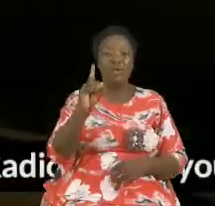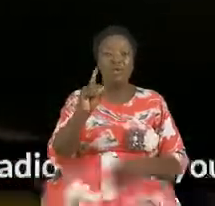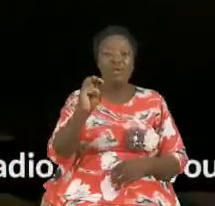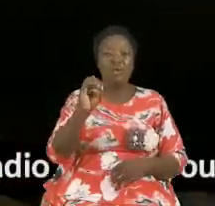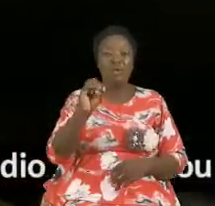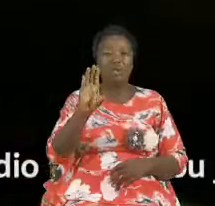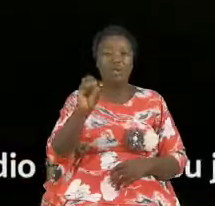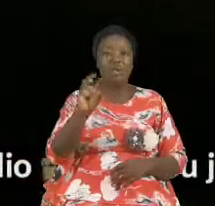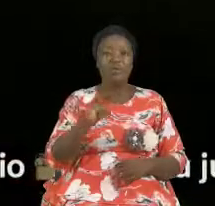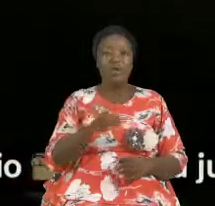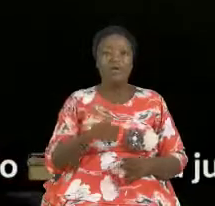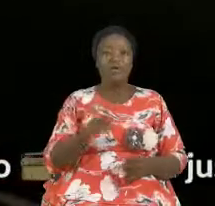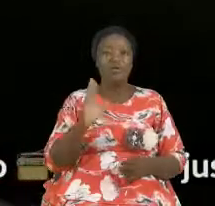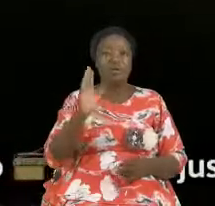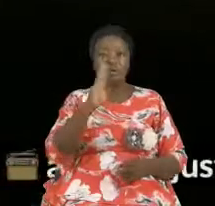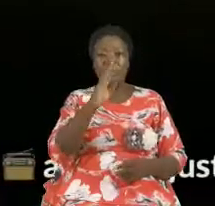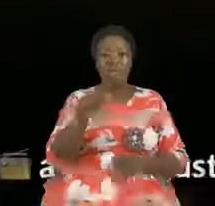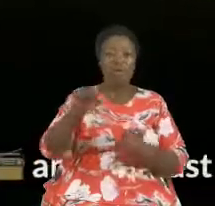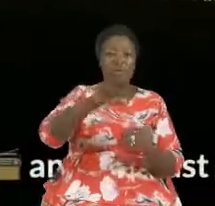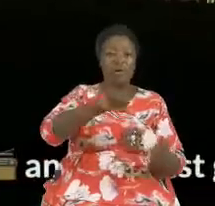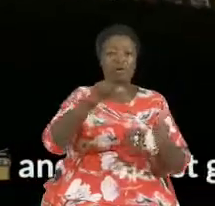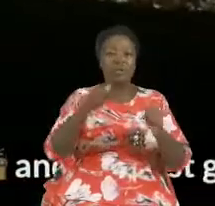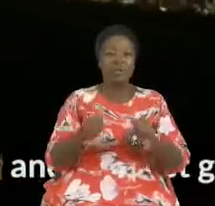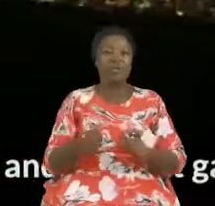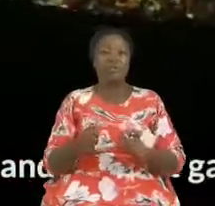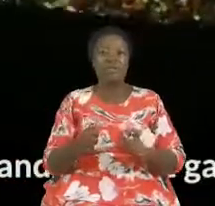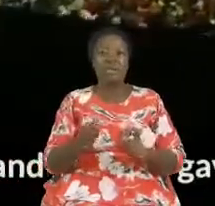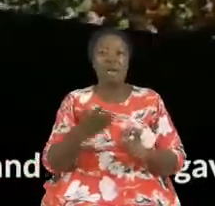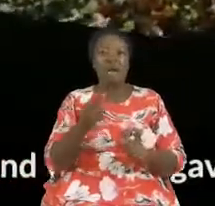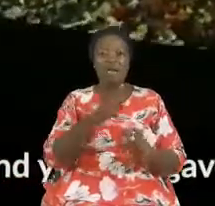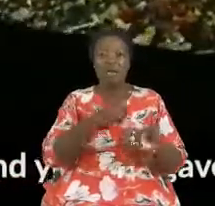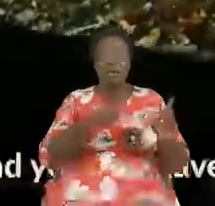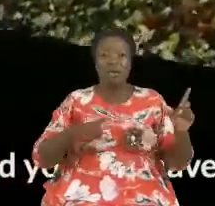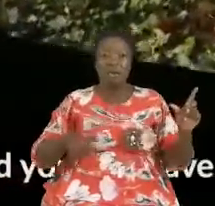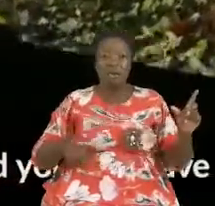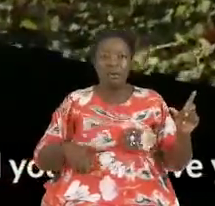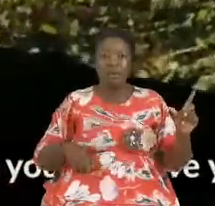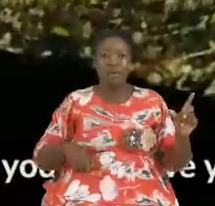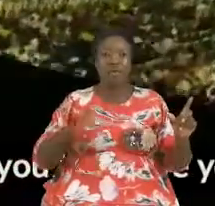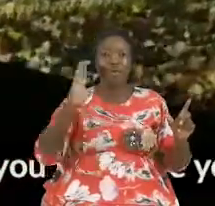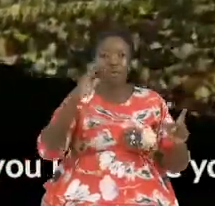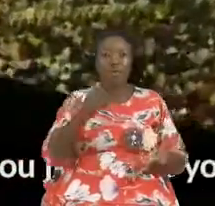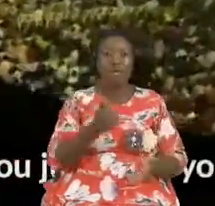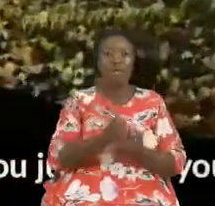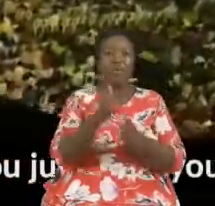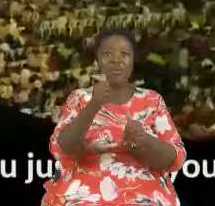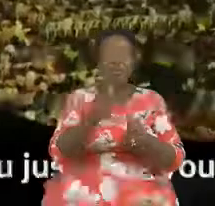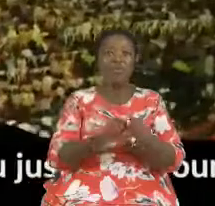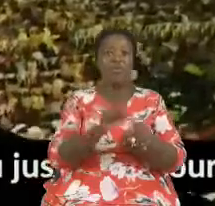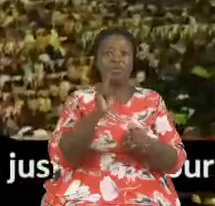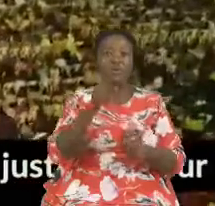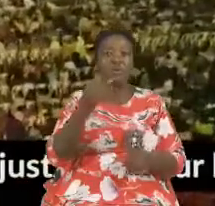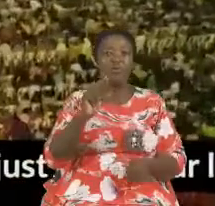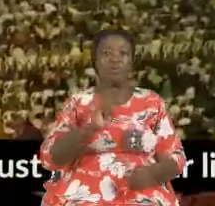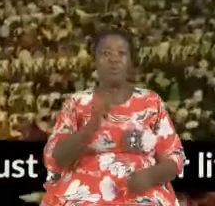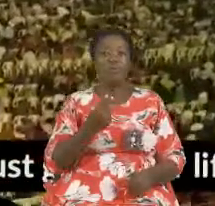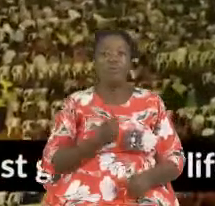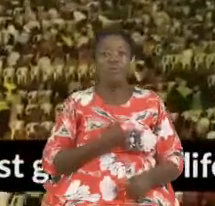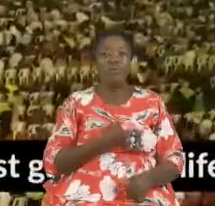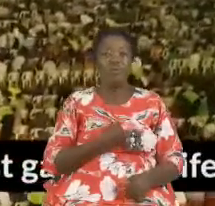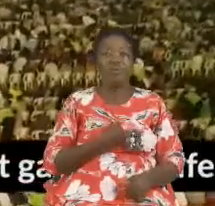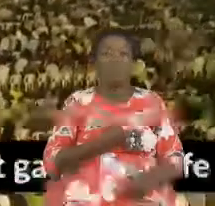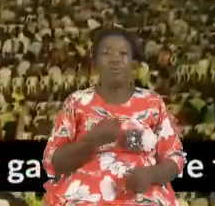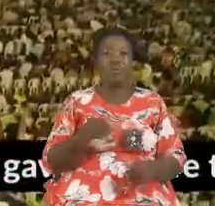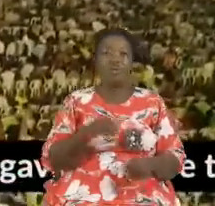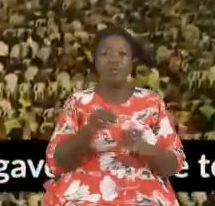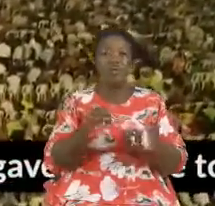On the 19th of December will be the baptism, and the Lord